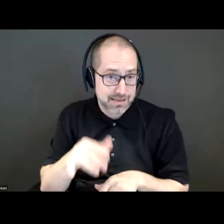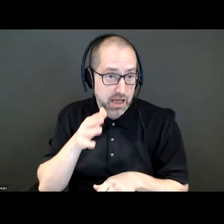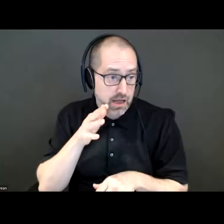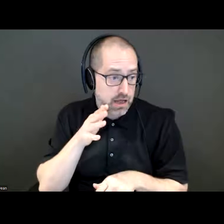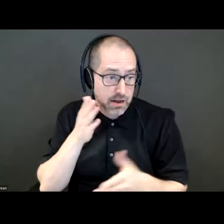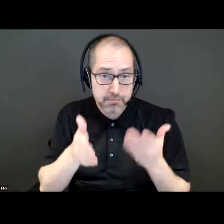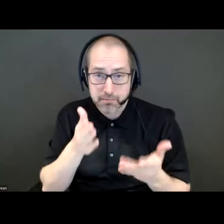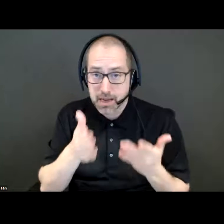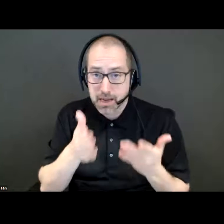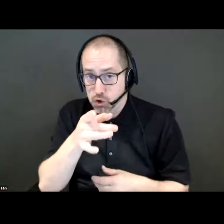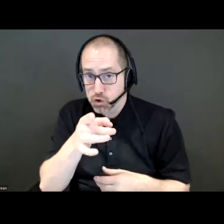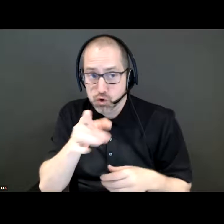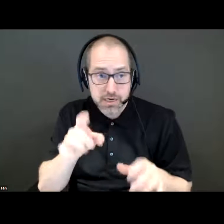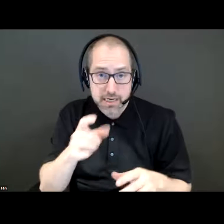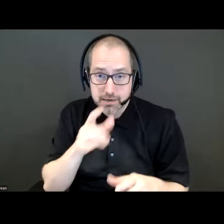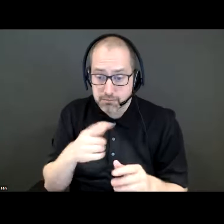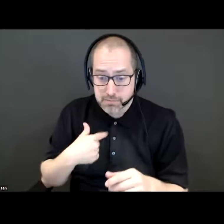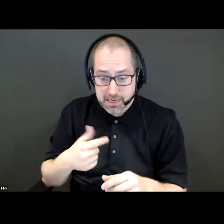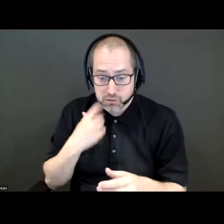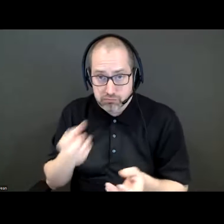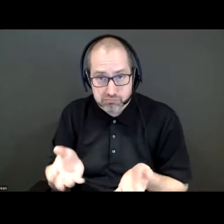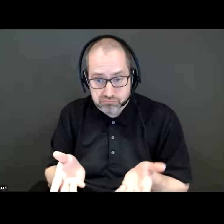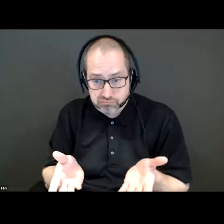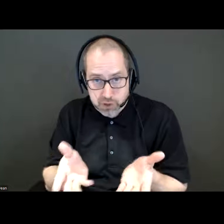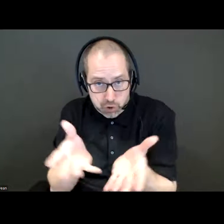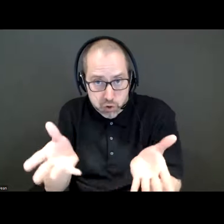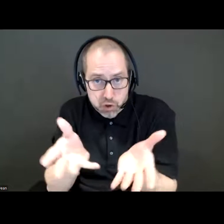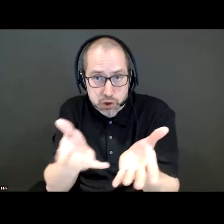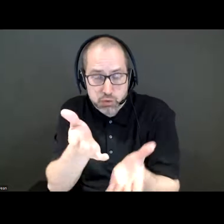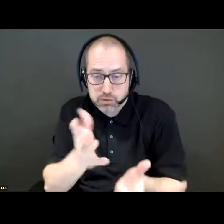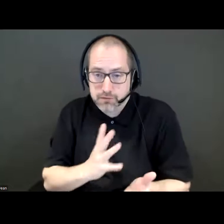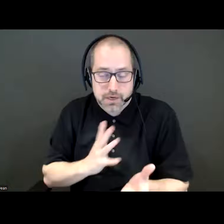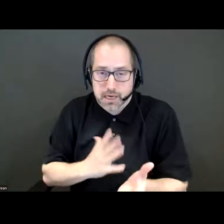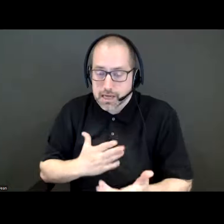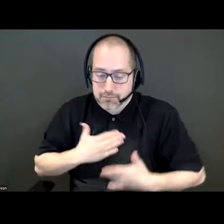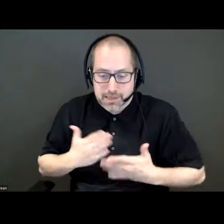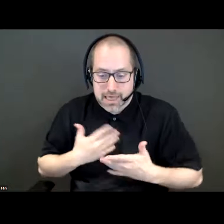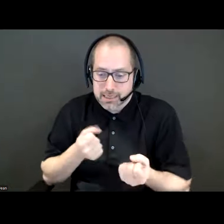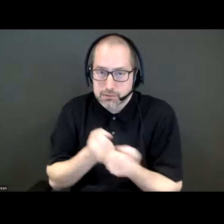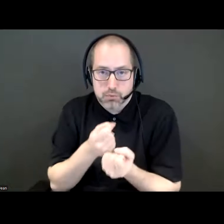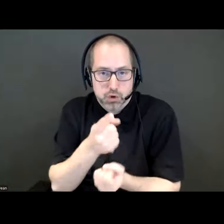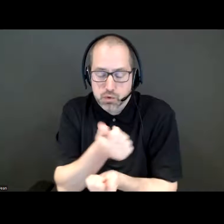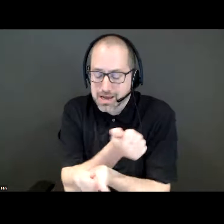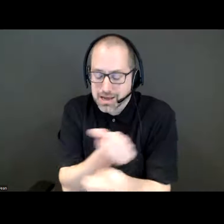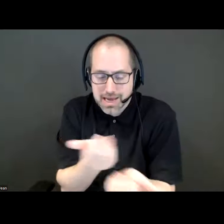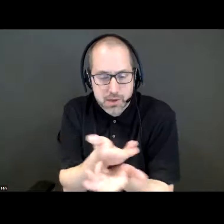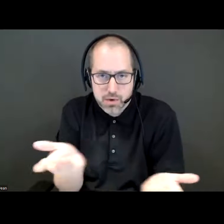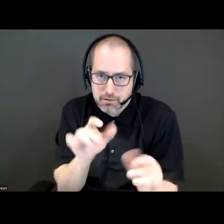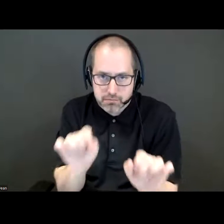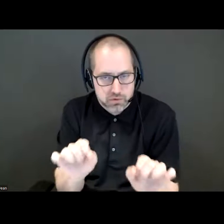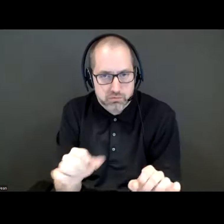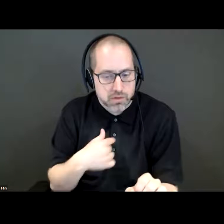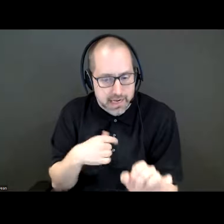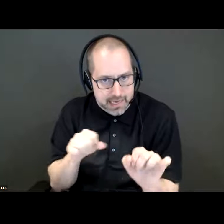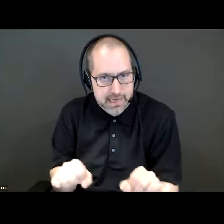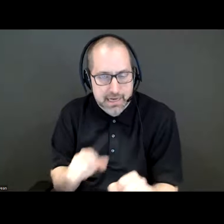a word of encouragement along the way. And I would be so glad to support you in any way I can to create the kind of